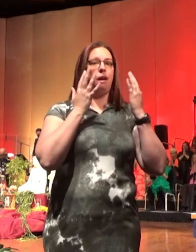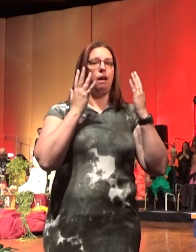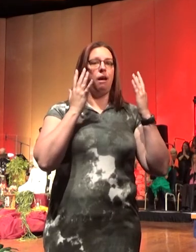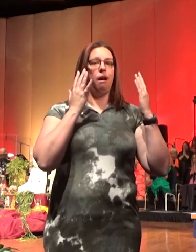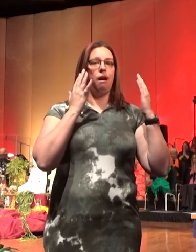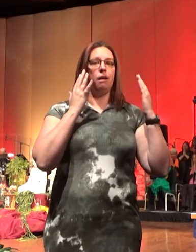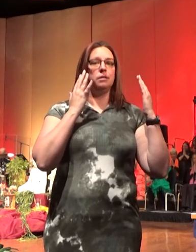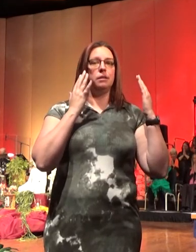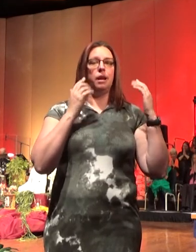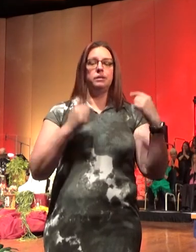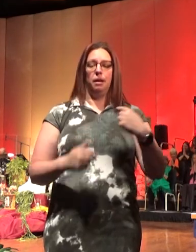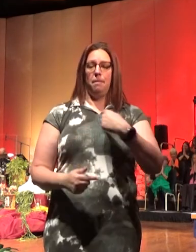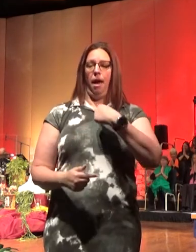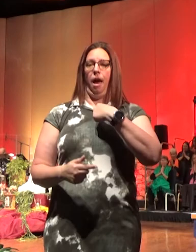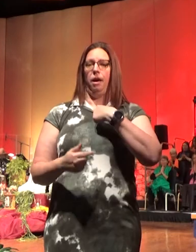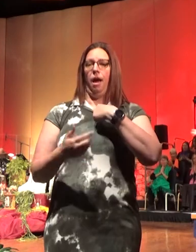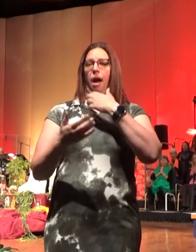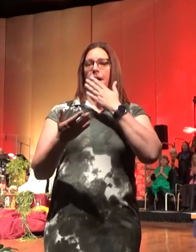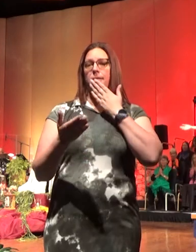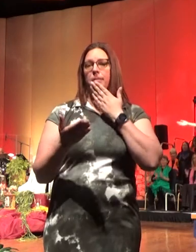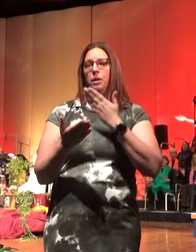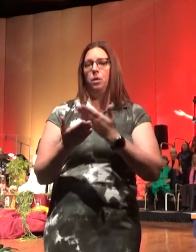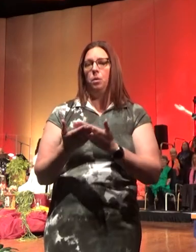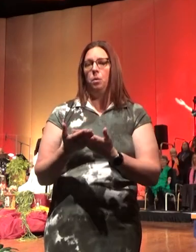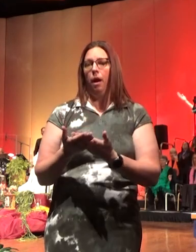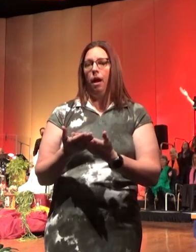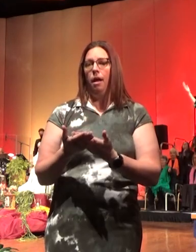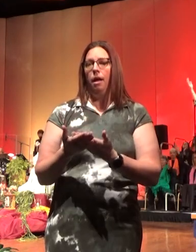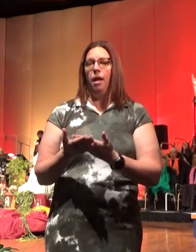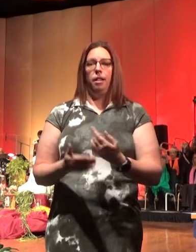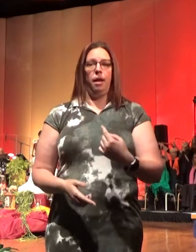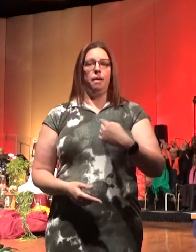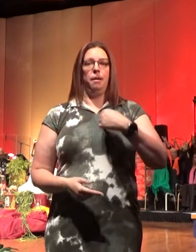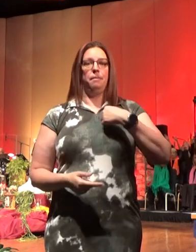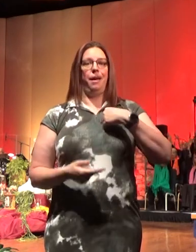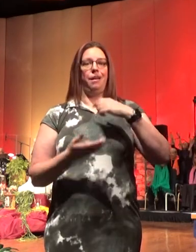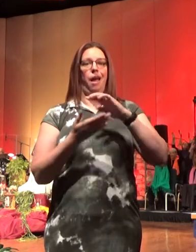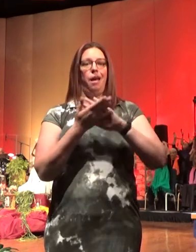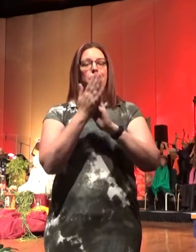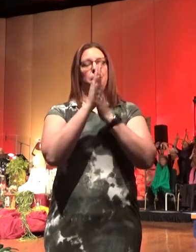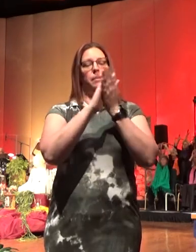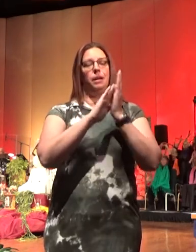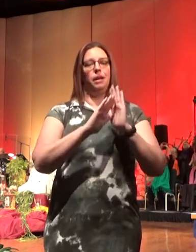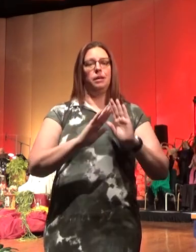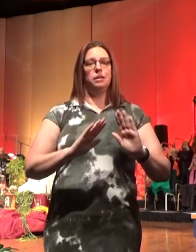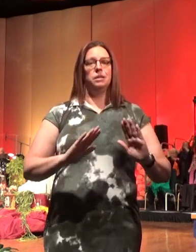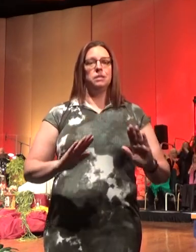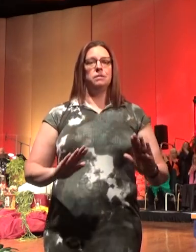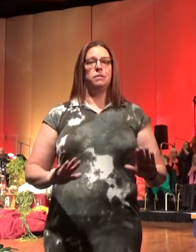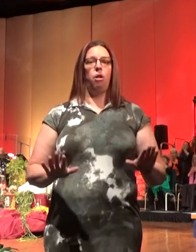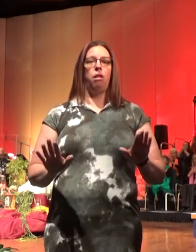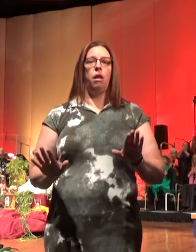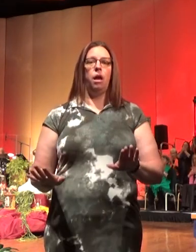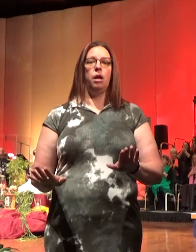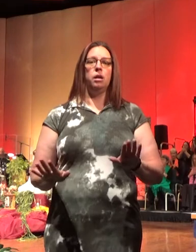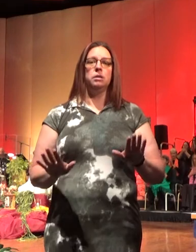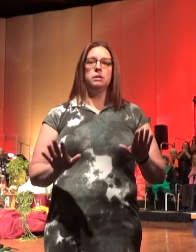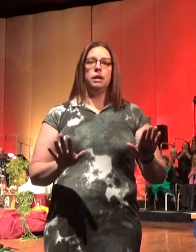well. May I be peaceful and at ease. And